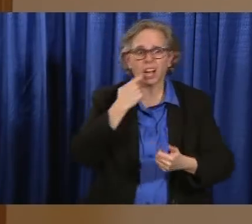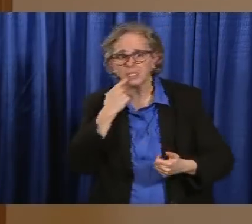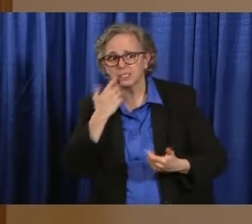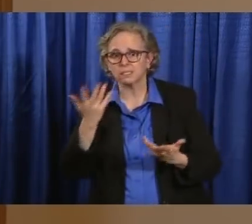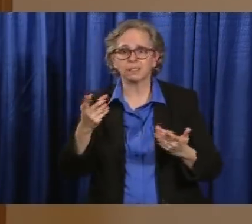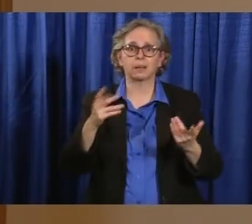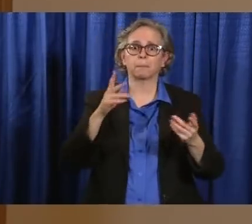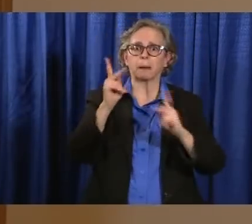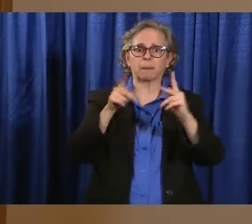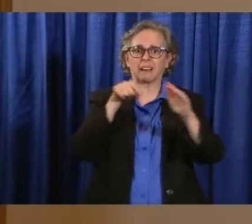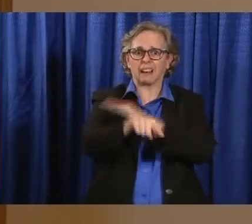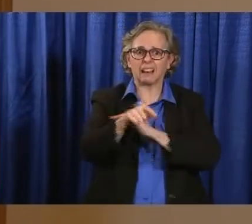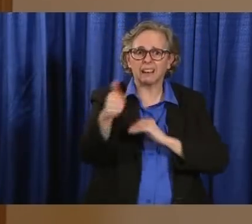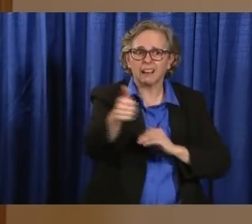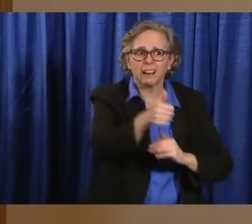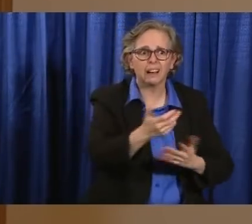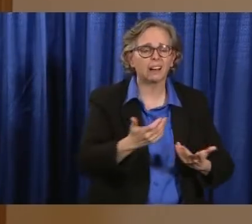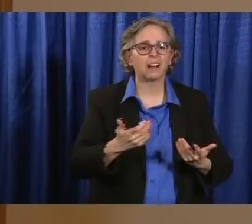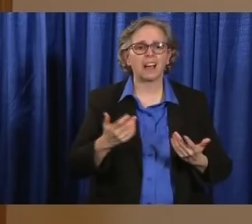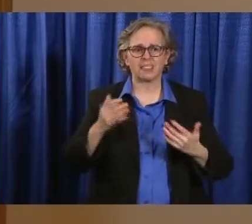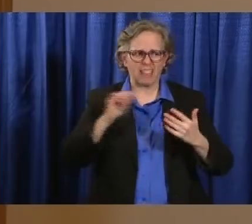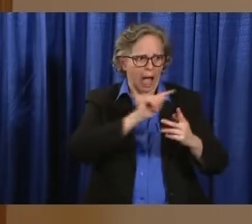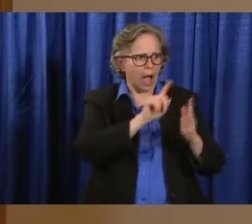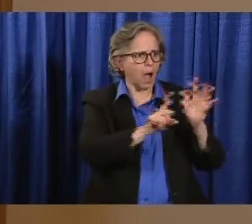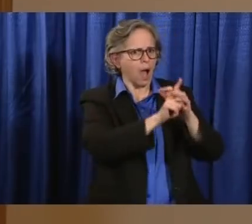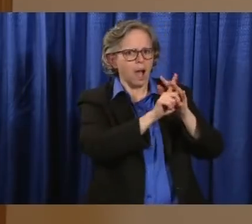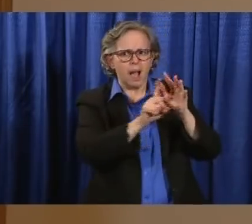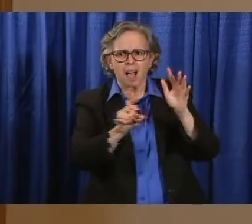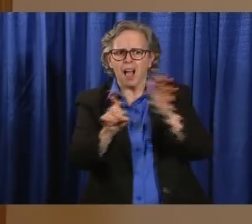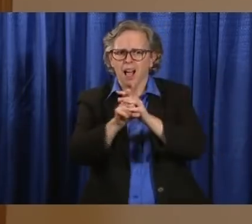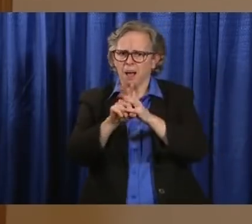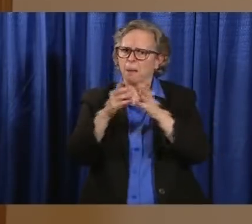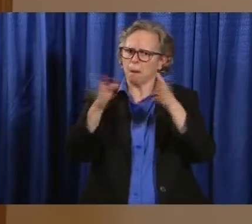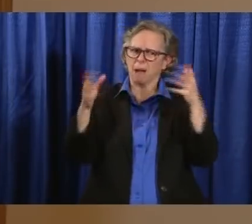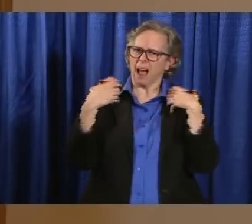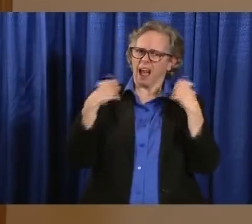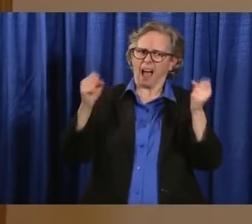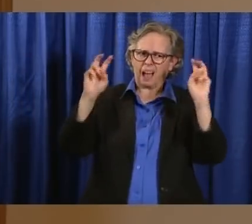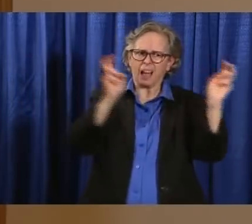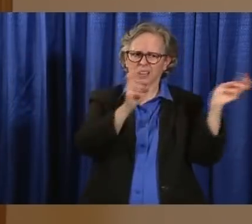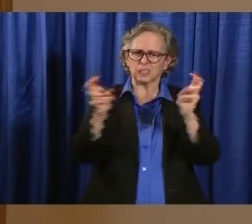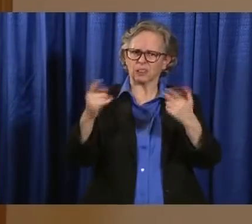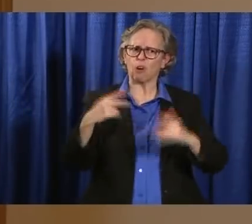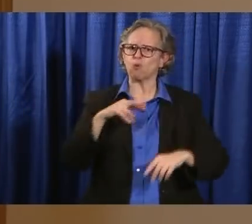laws are a bit antiquated. They're mostly sanitary laws from